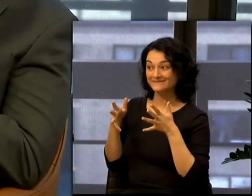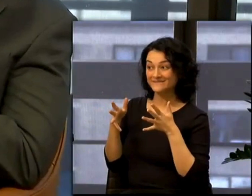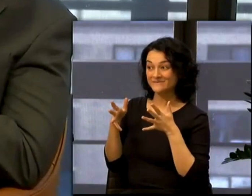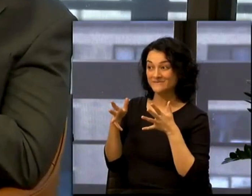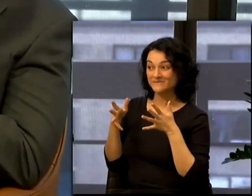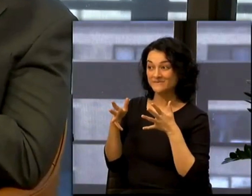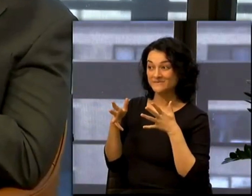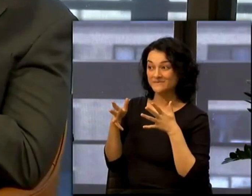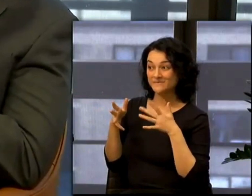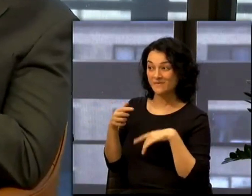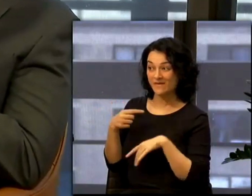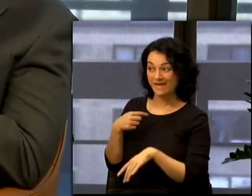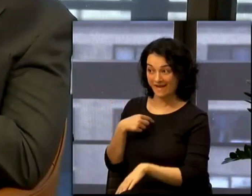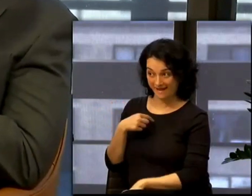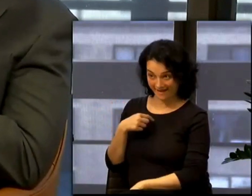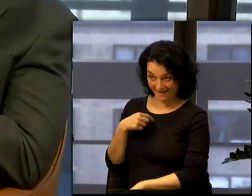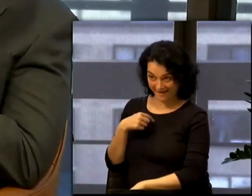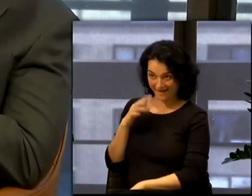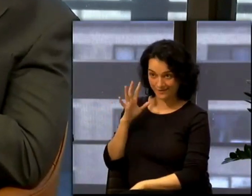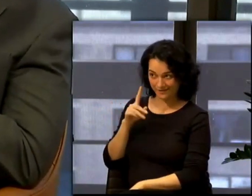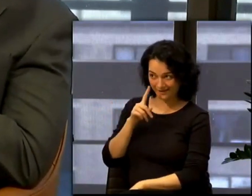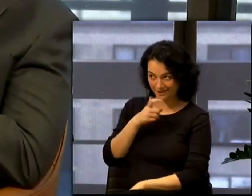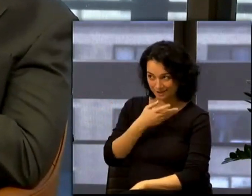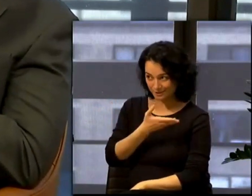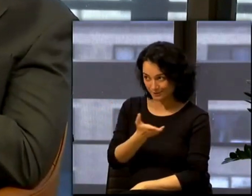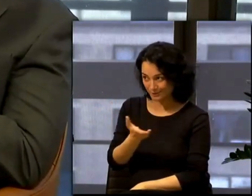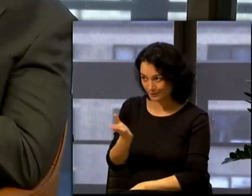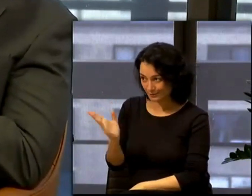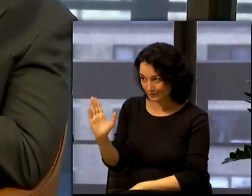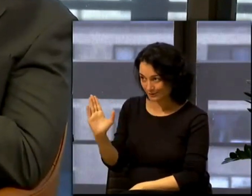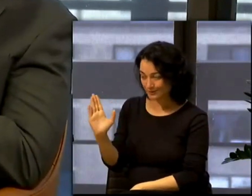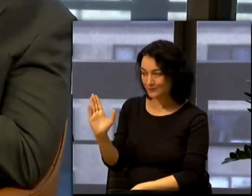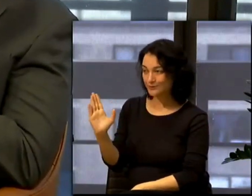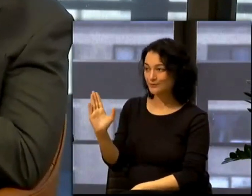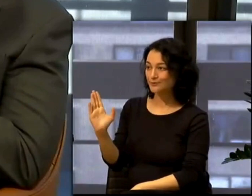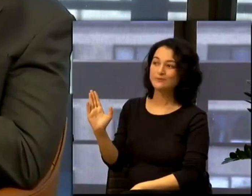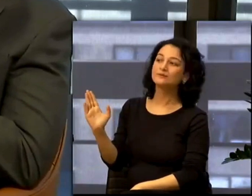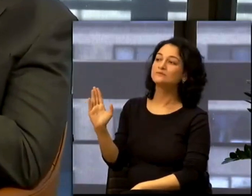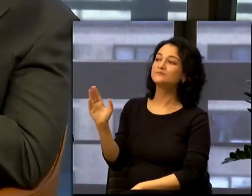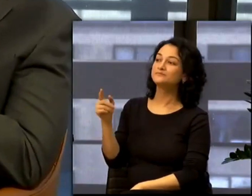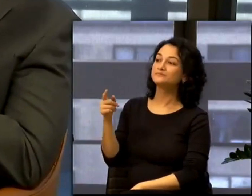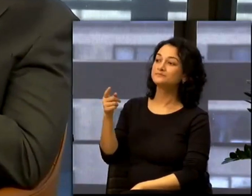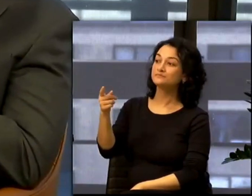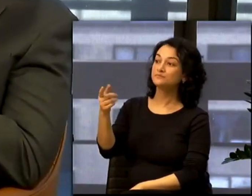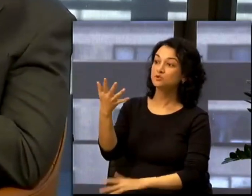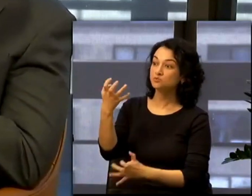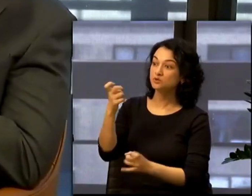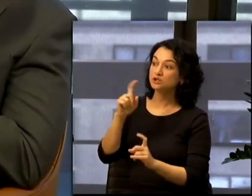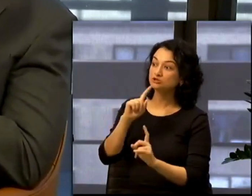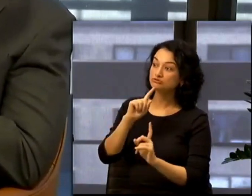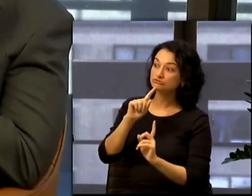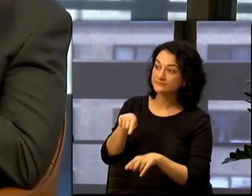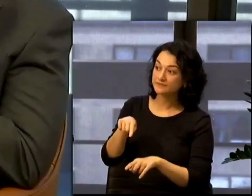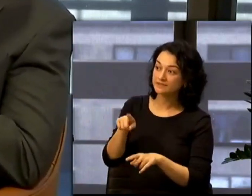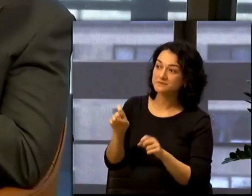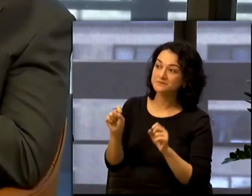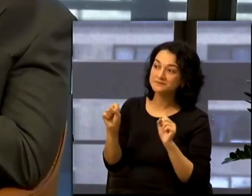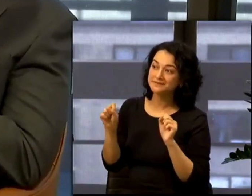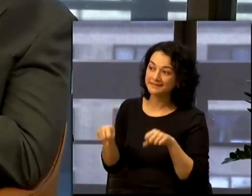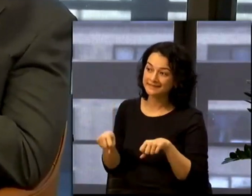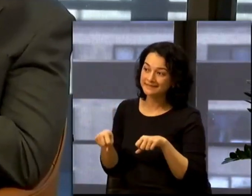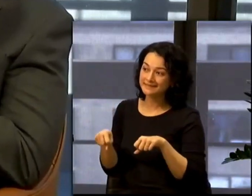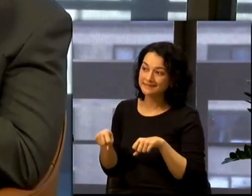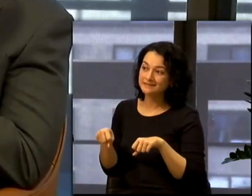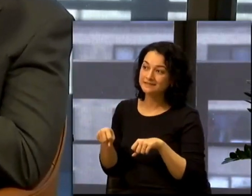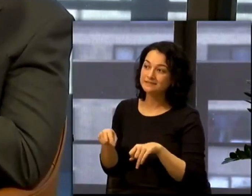Any of you can either respond to the question if it inspires you, or if there's something else burning that you've got in your mind that